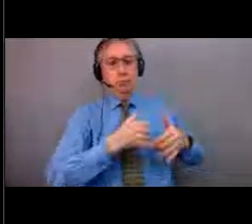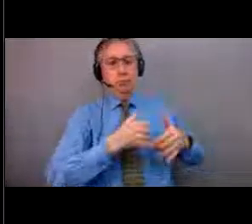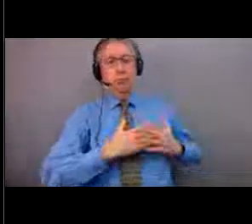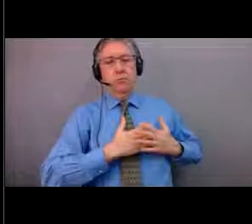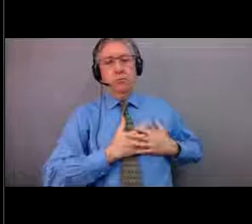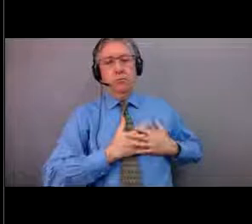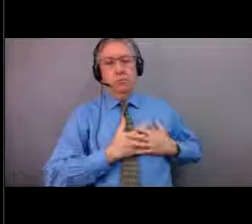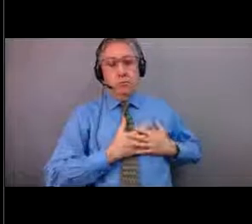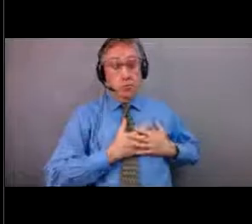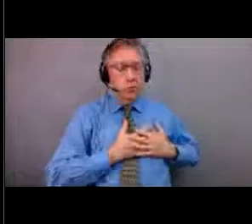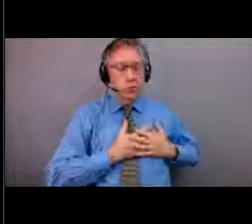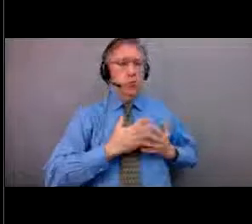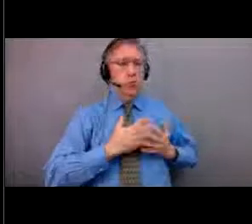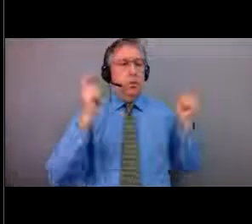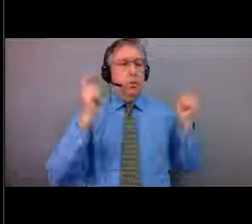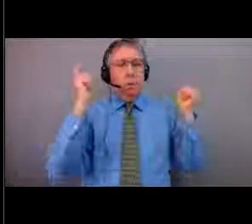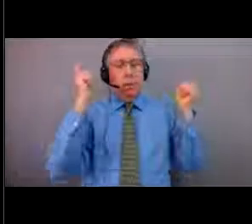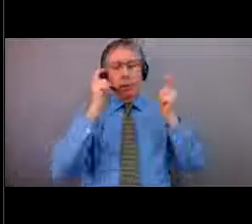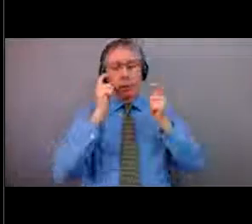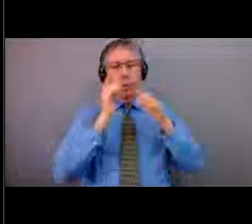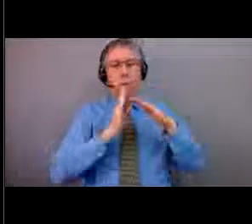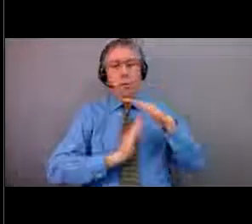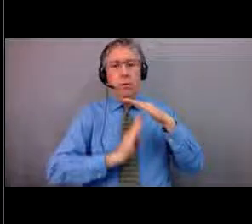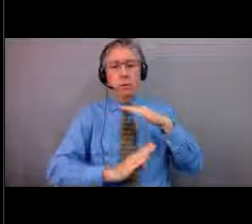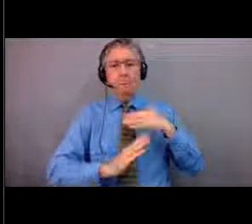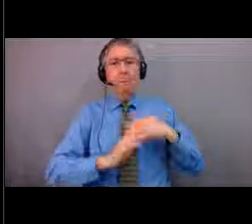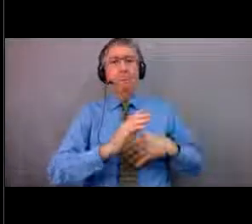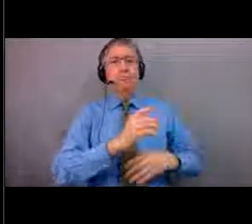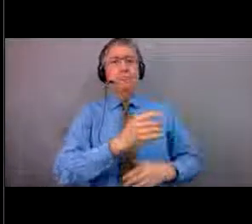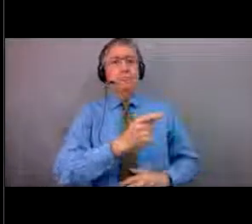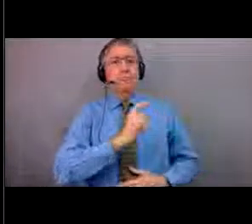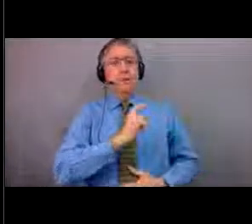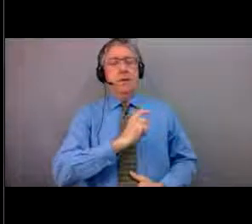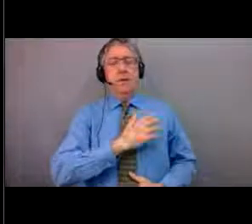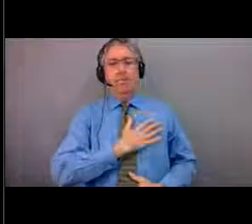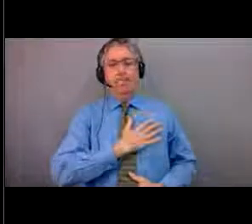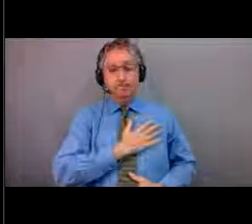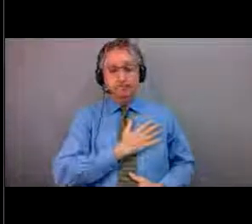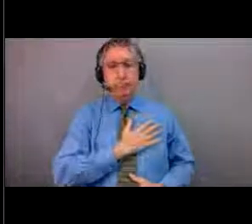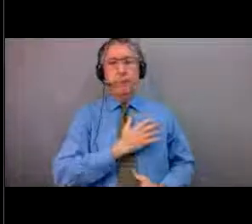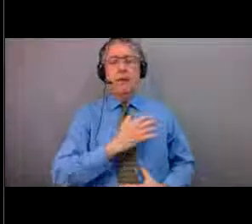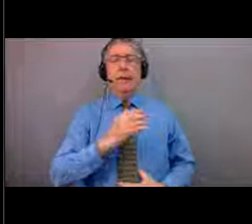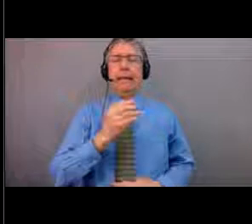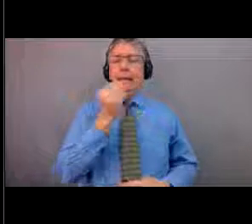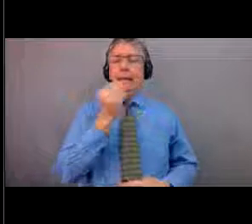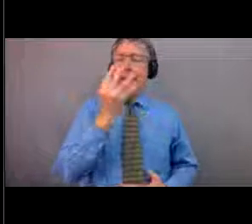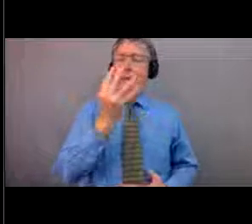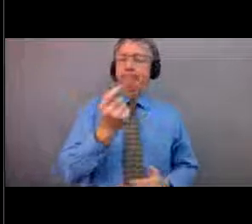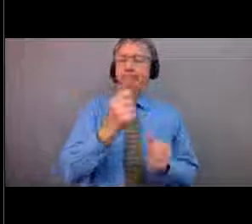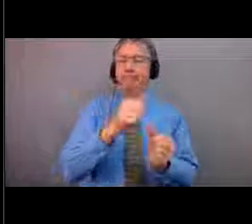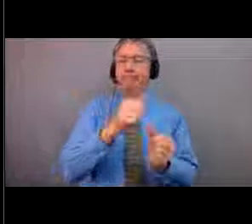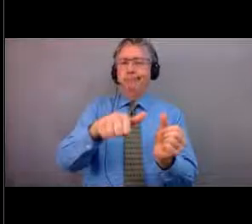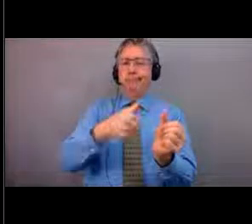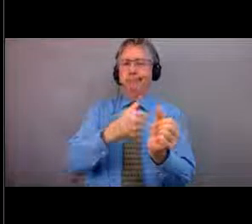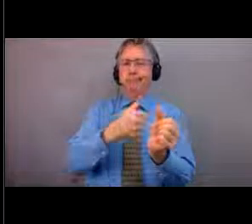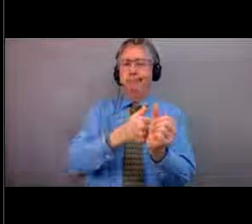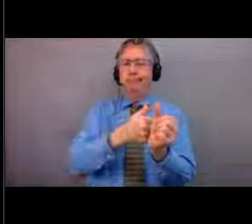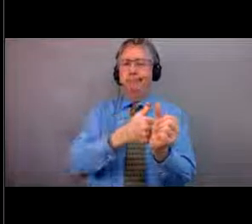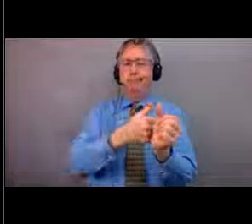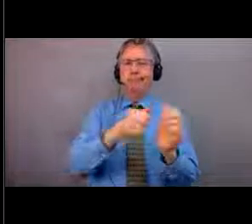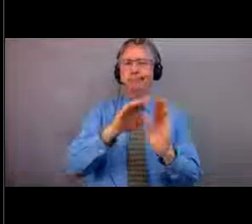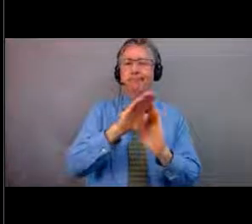the opportunity to receive this award. I want to give a little bit of background of